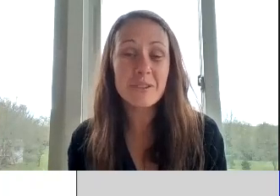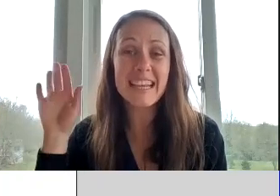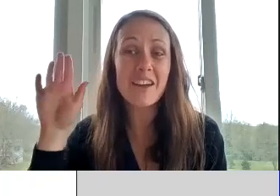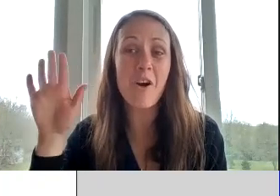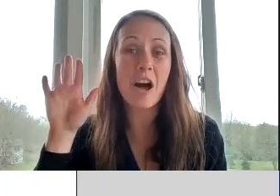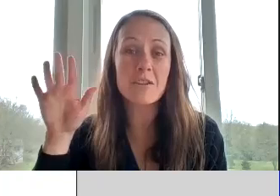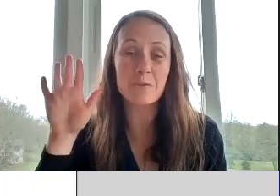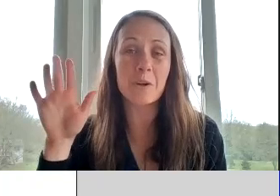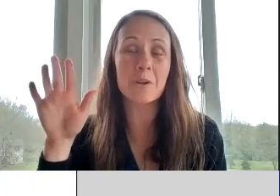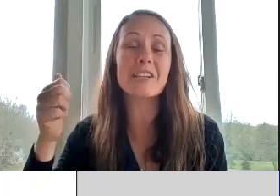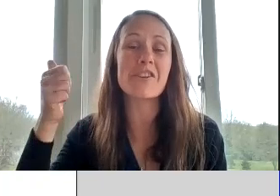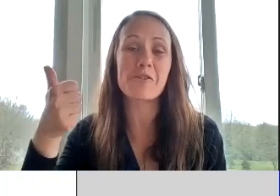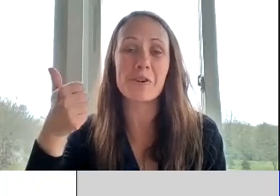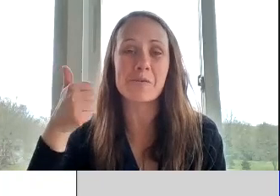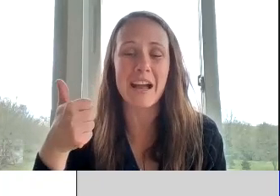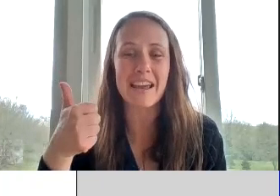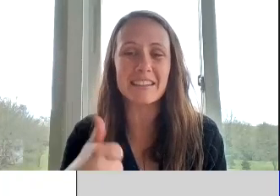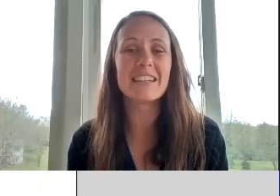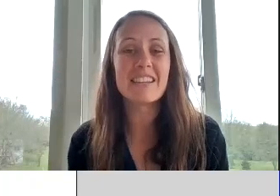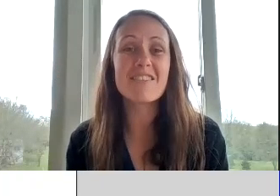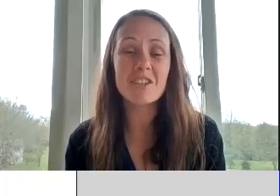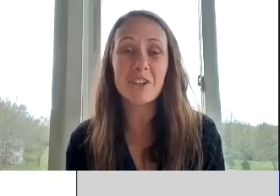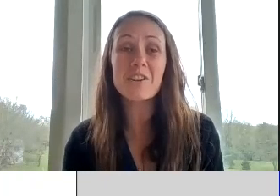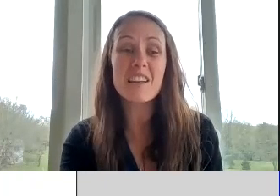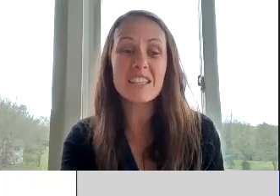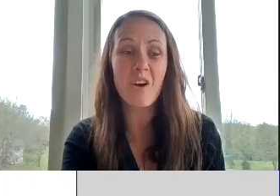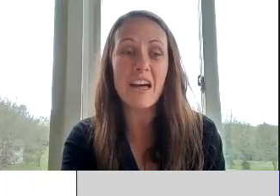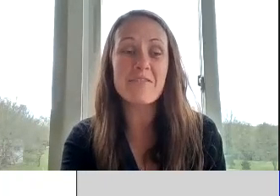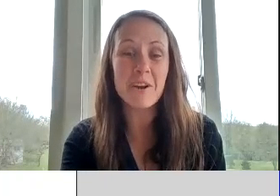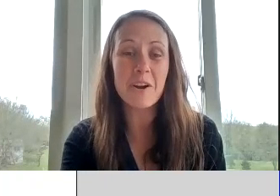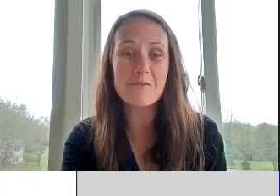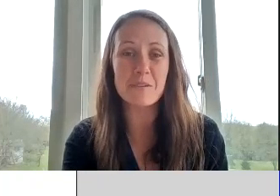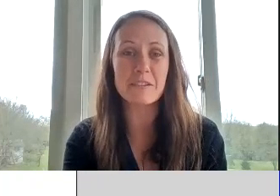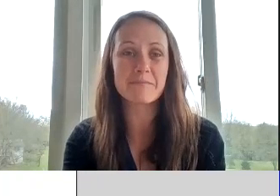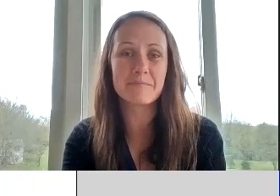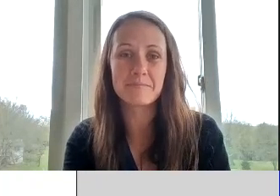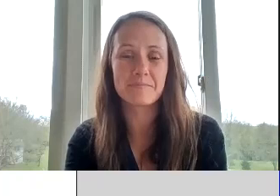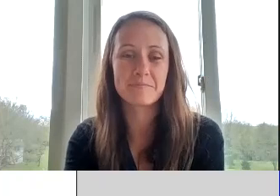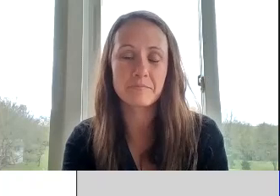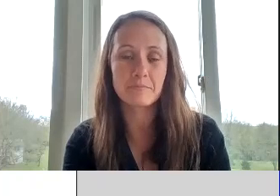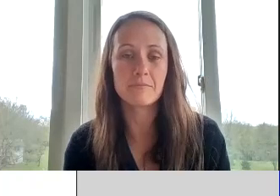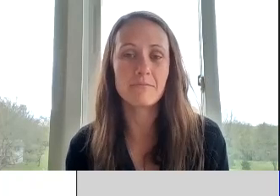If you said on the road, you're right. The turtle is on the road.